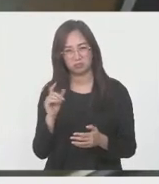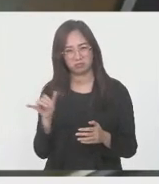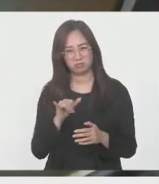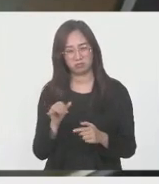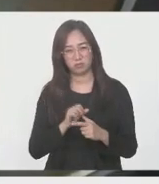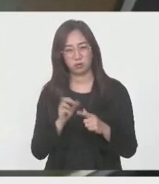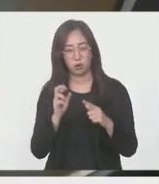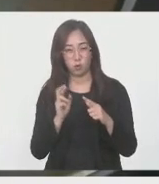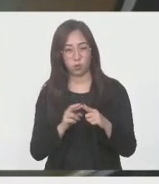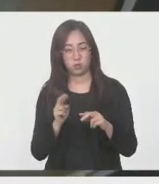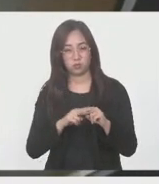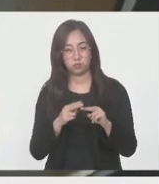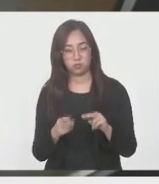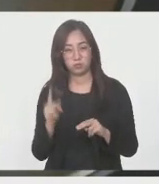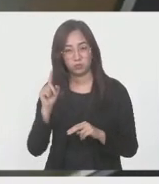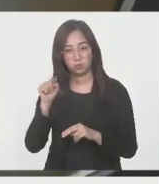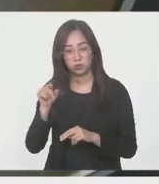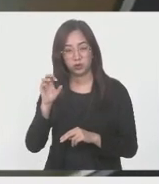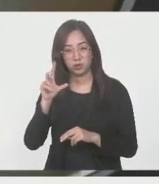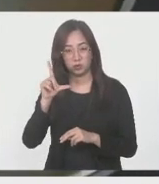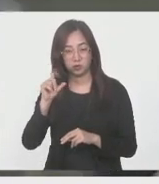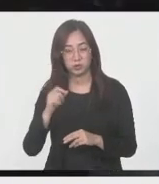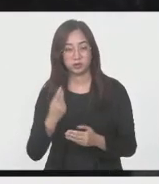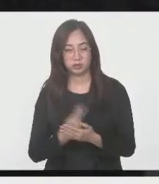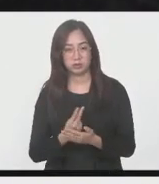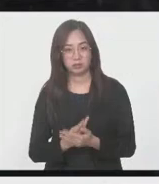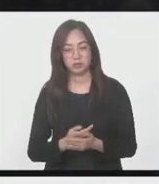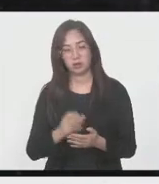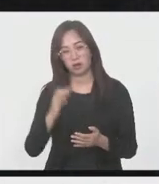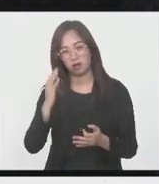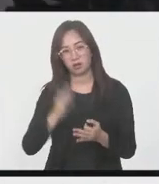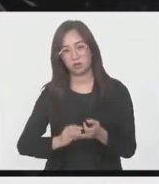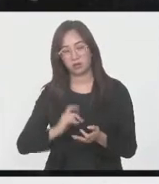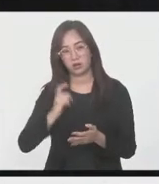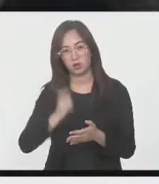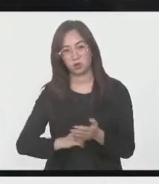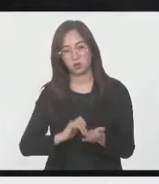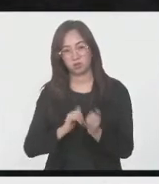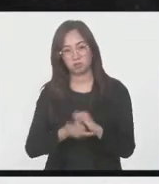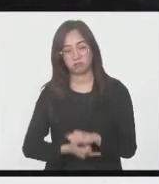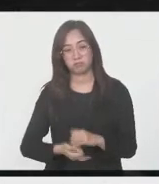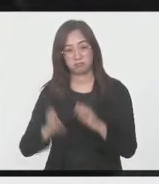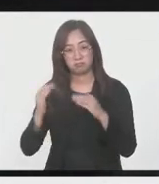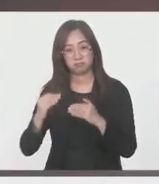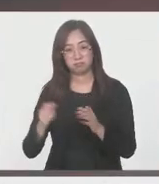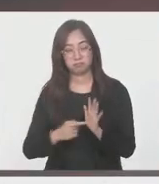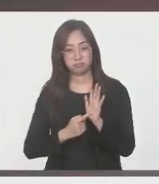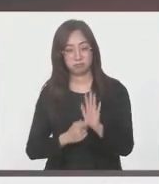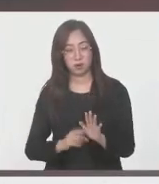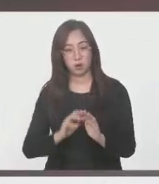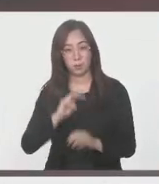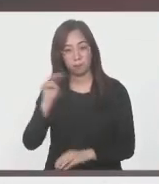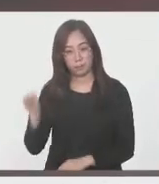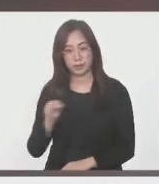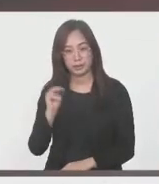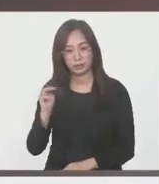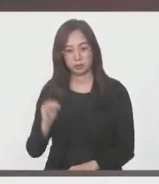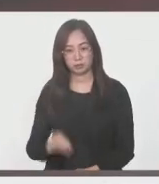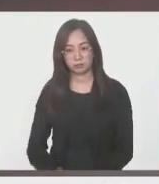would decrease by 20 centavos. The final price adjustment is expected to be released by Monday.